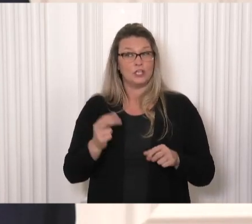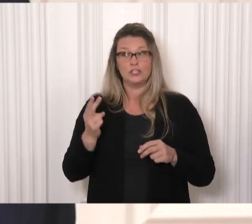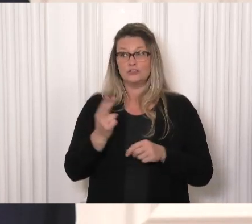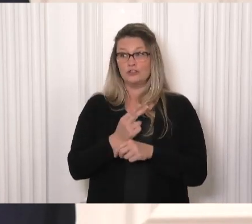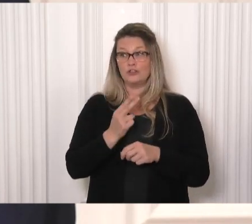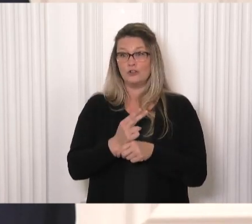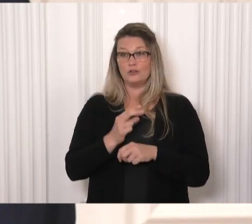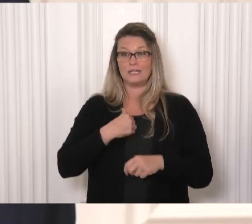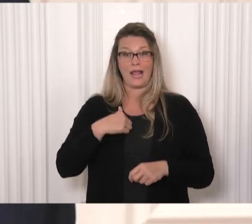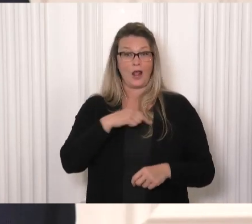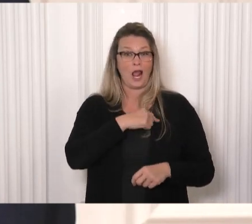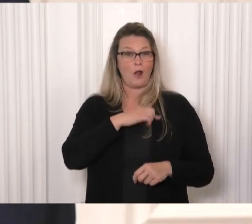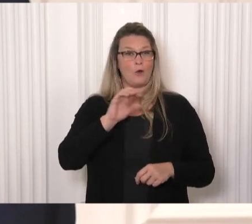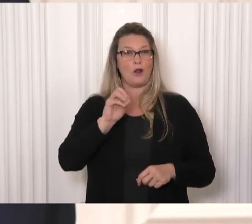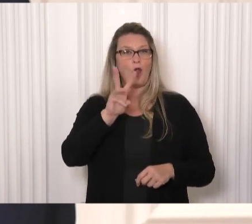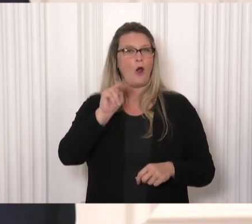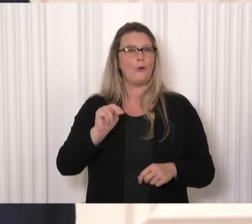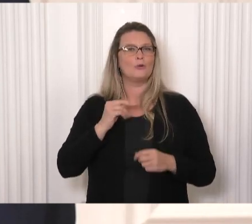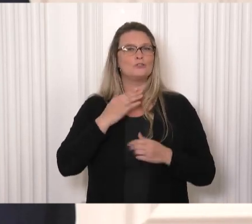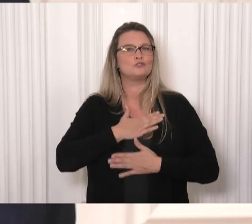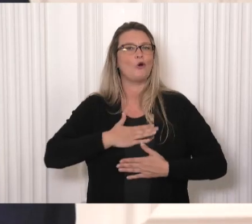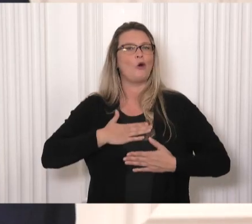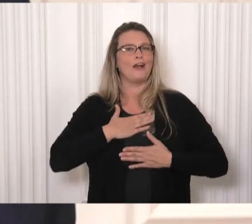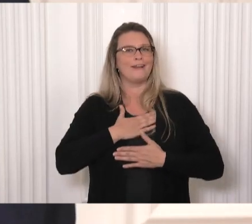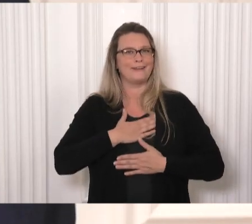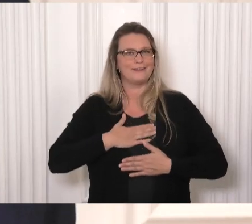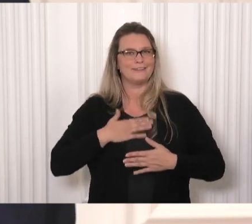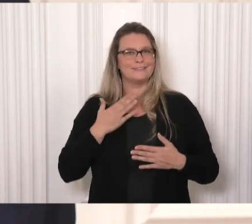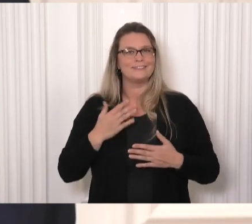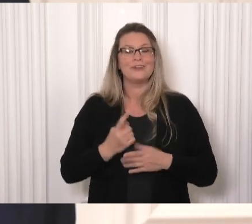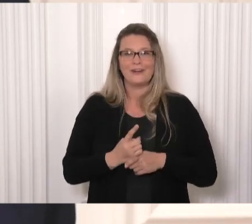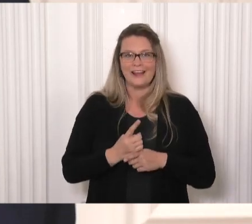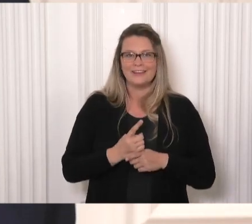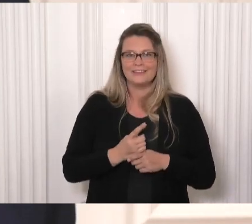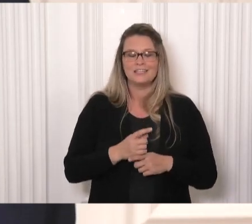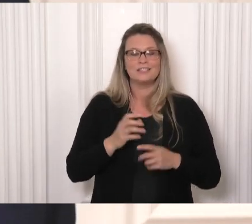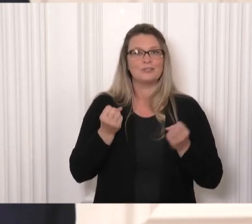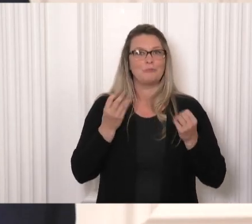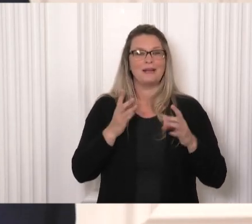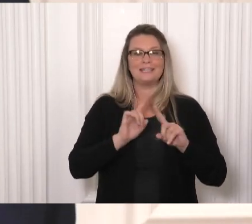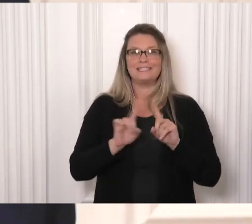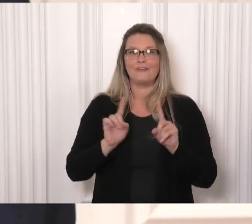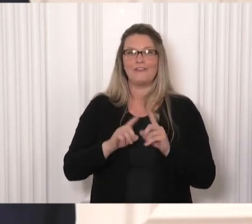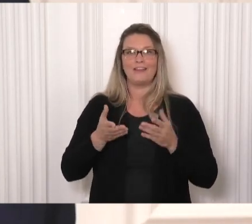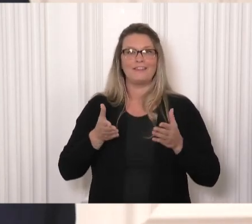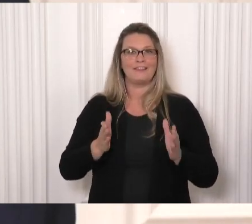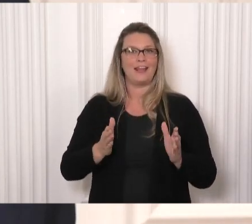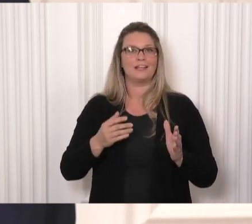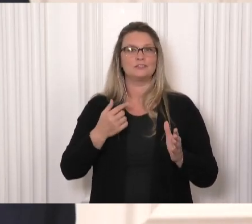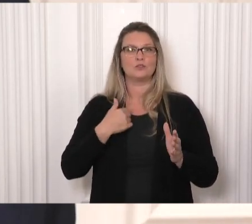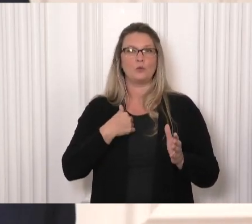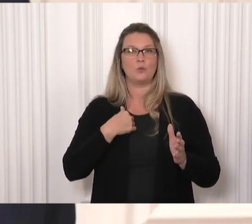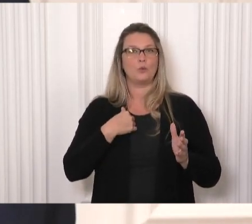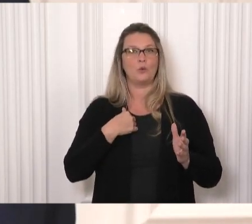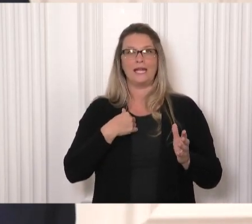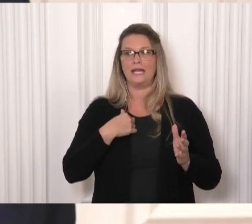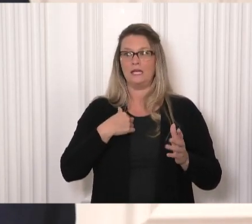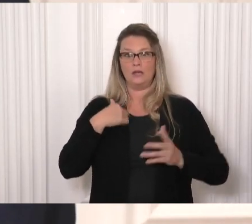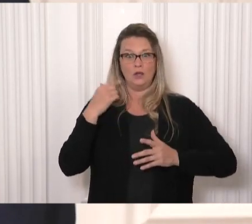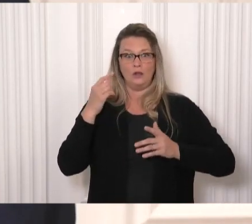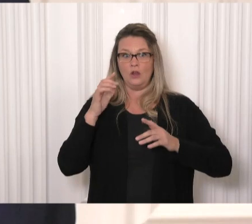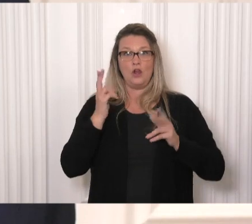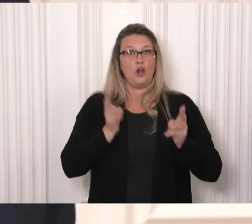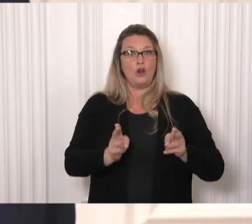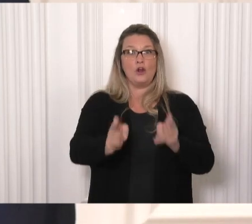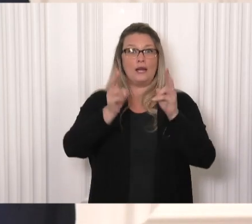from our standpoint of joy. And so there's so many things that we got spinning so fast on and everything